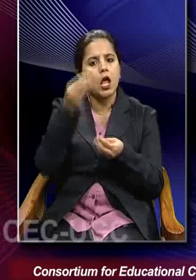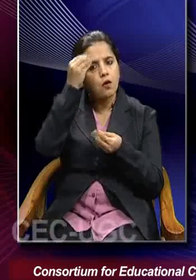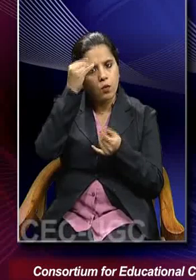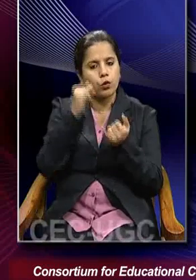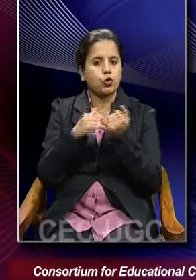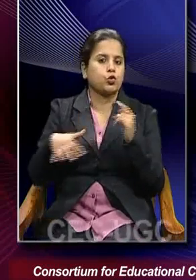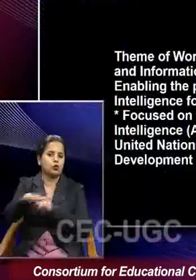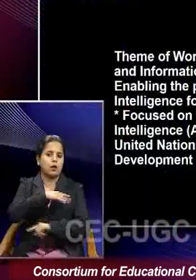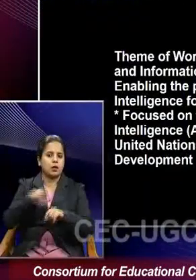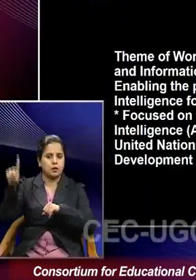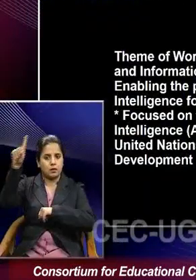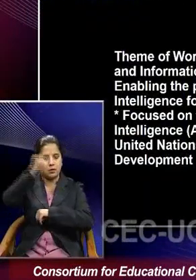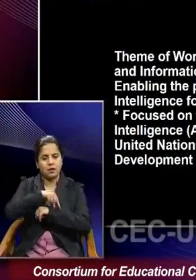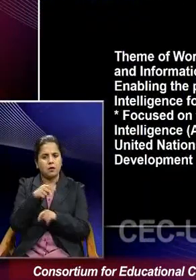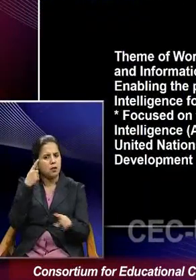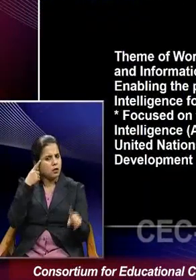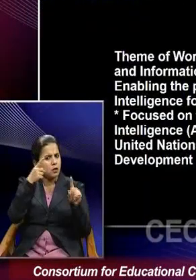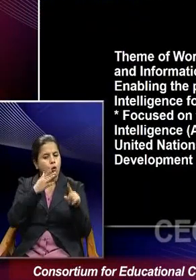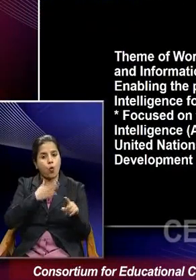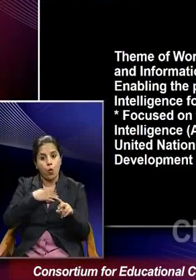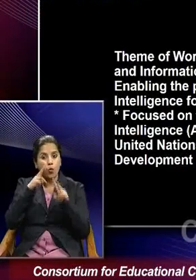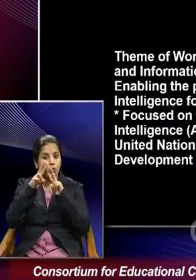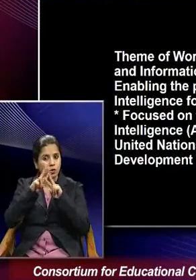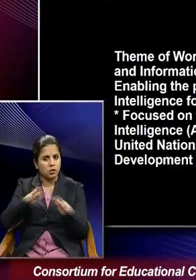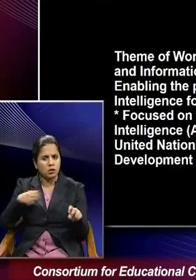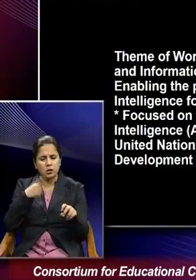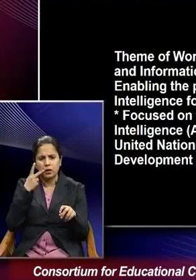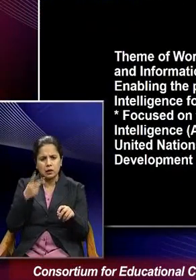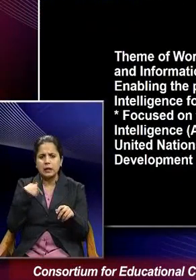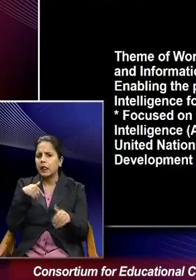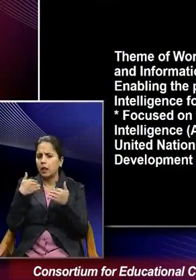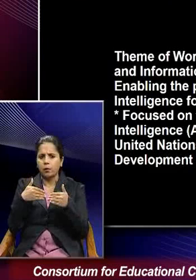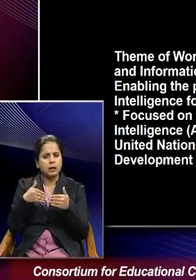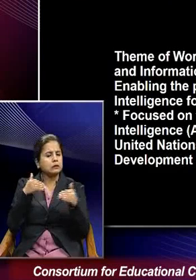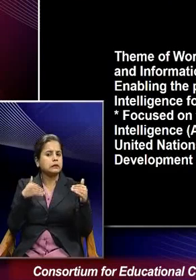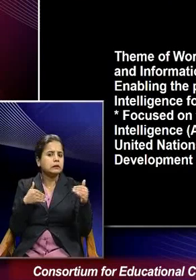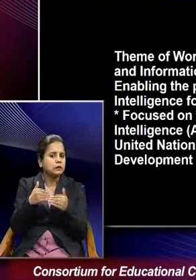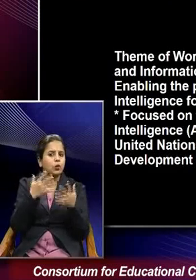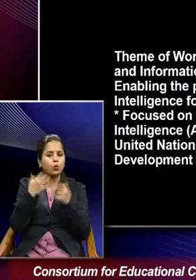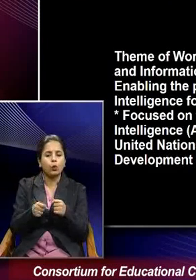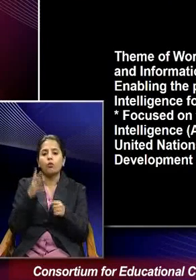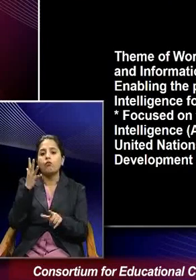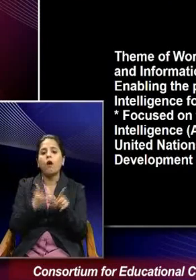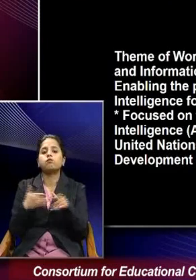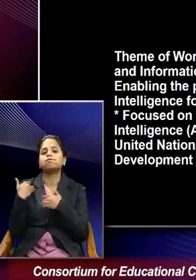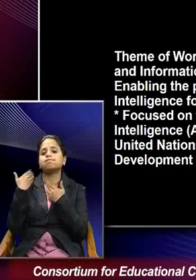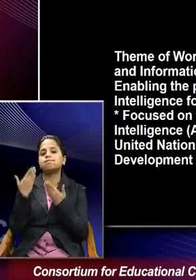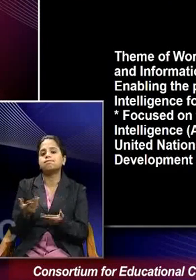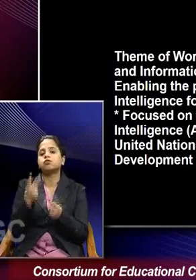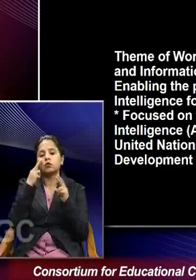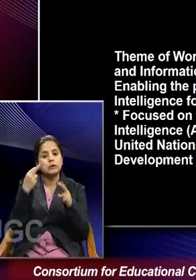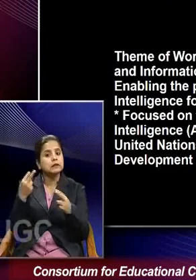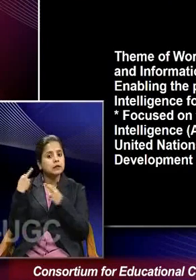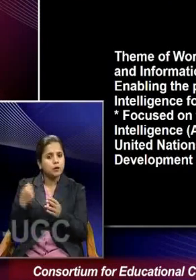Day. For the purpose of our research, we delimit the themes to past 5 years. So, let us